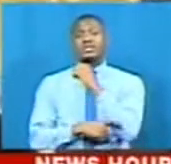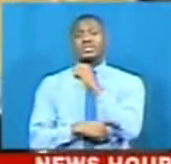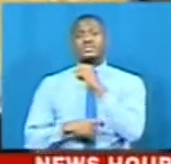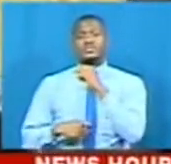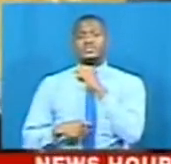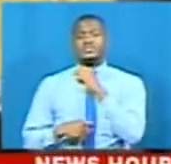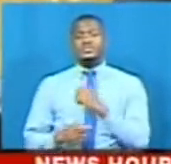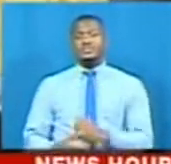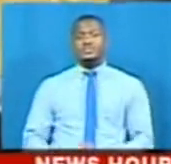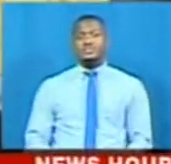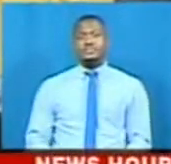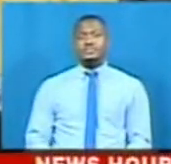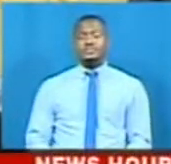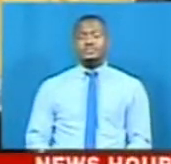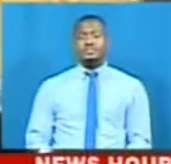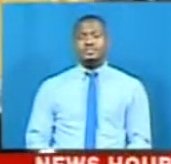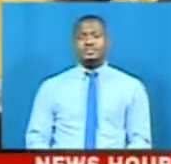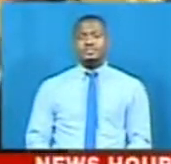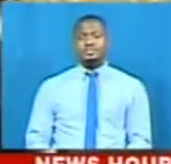thief.